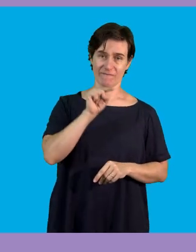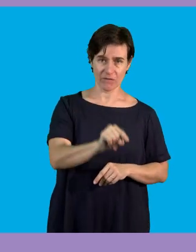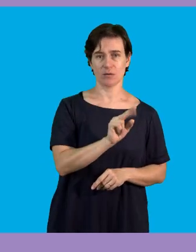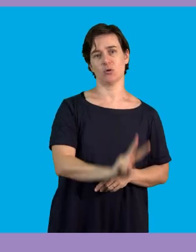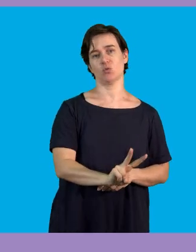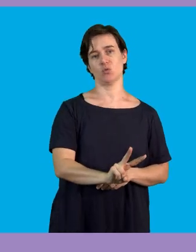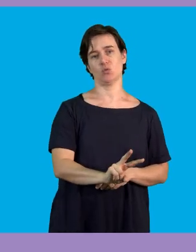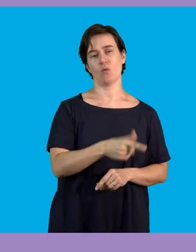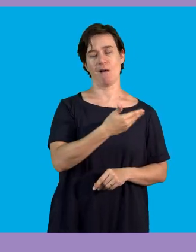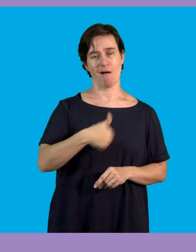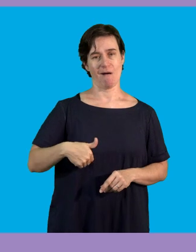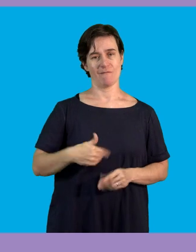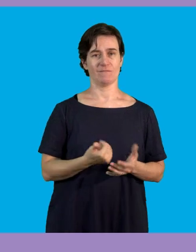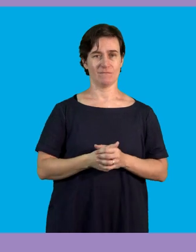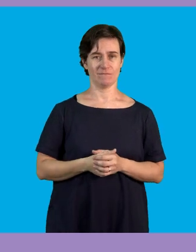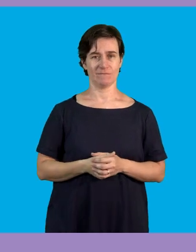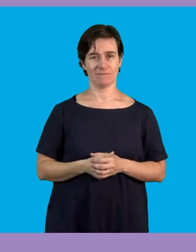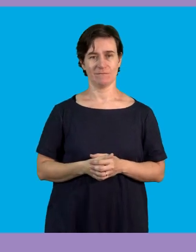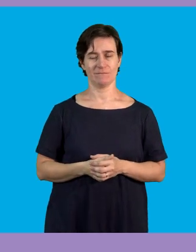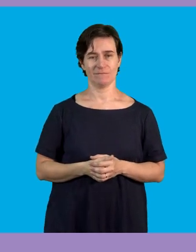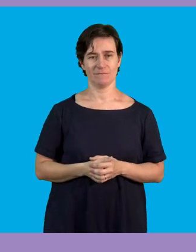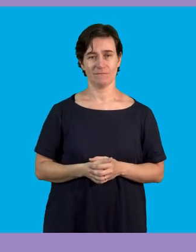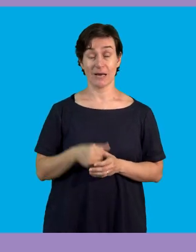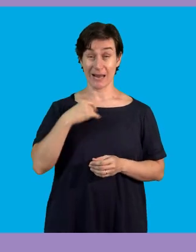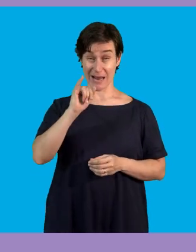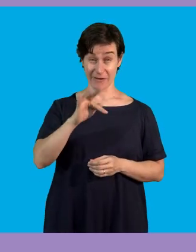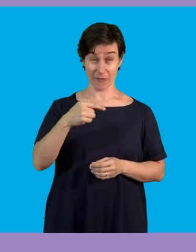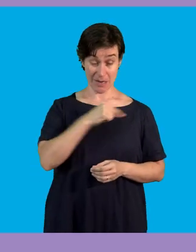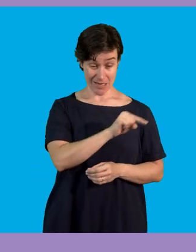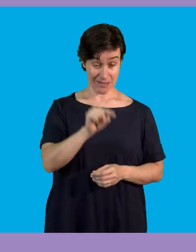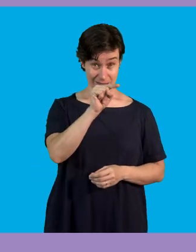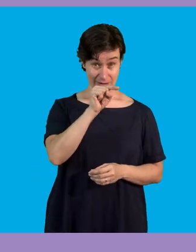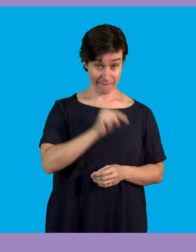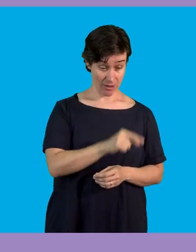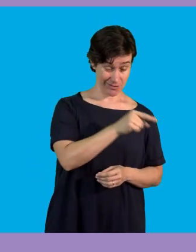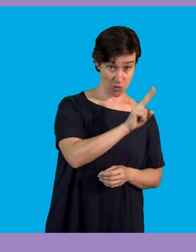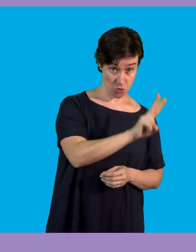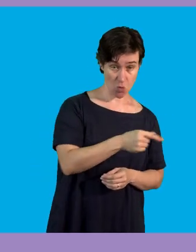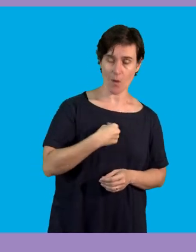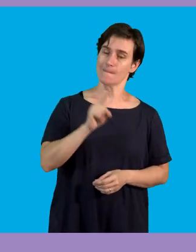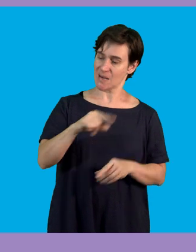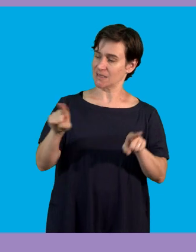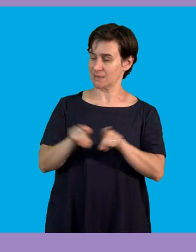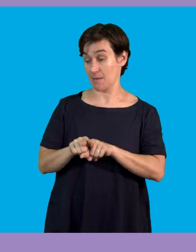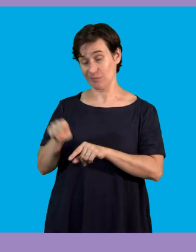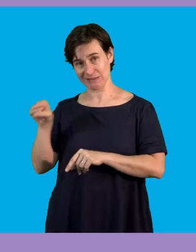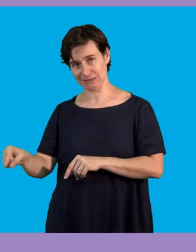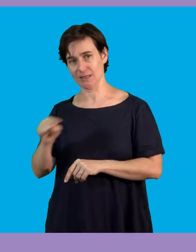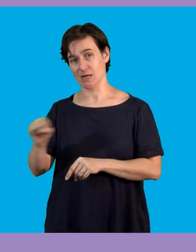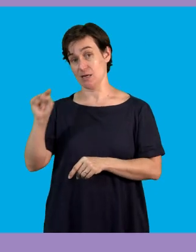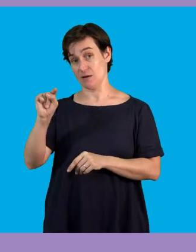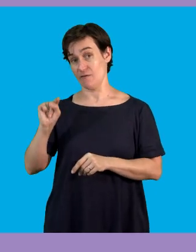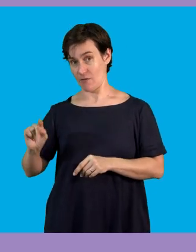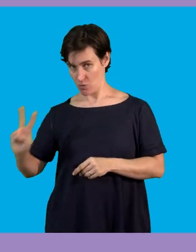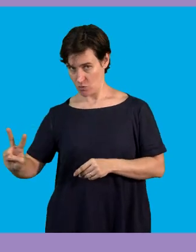dividing by 2. It's a half, so it's dividing by 2 on the left, and what we have done on the left is divide by